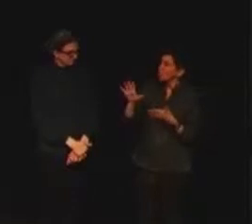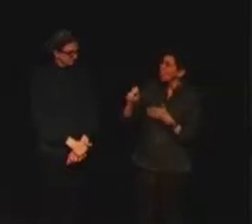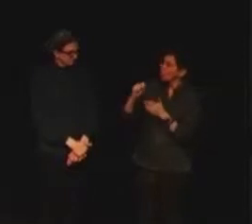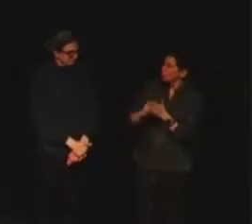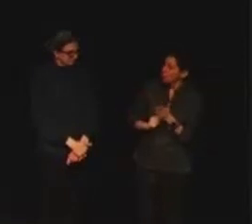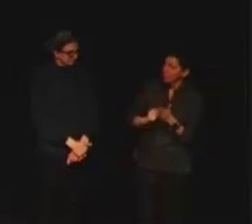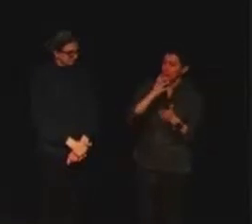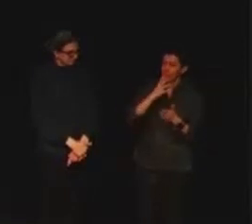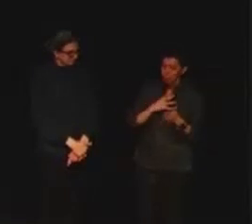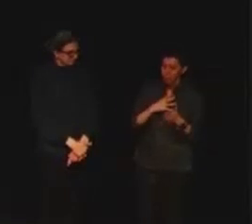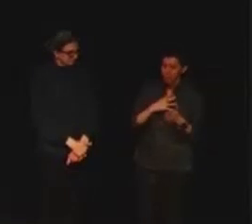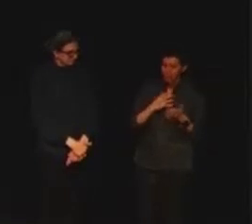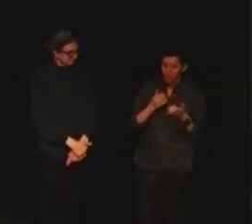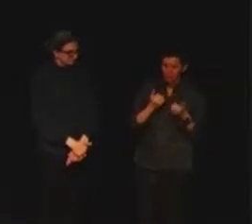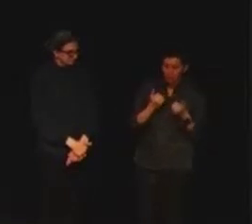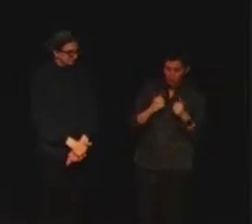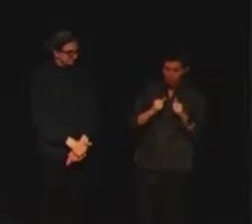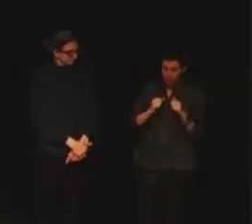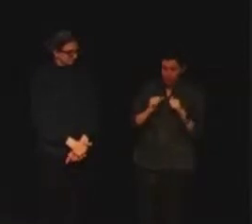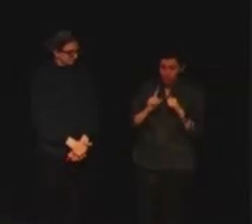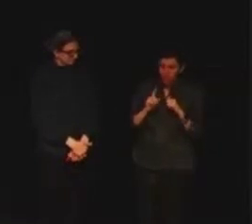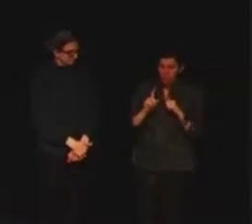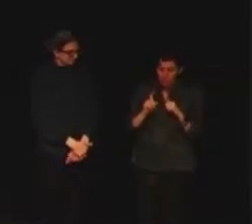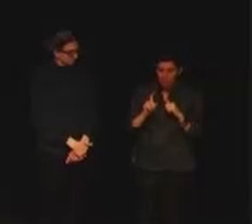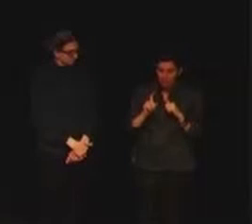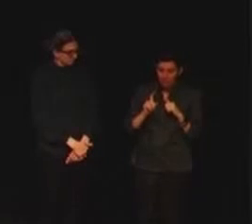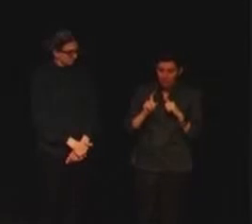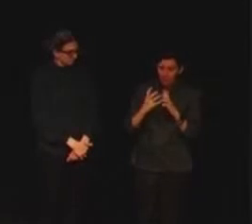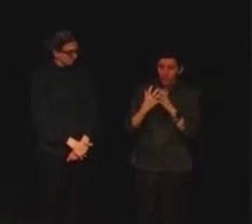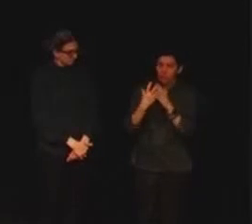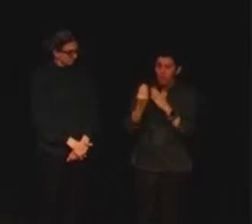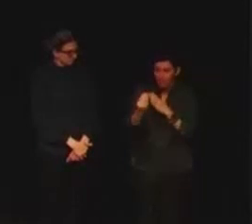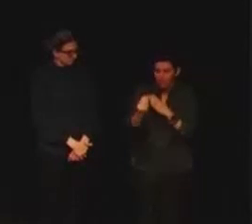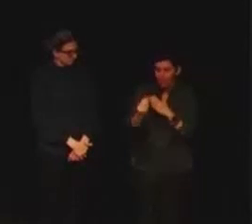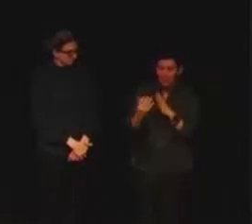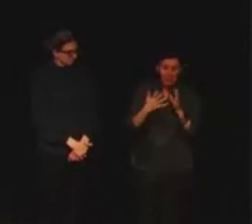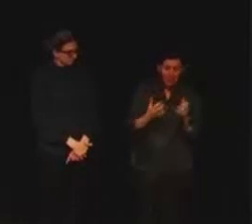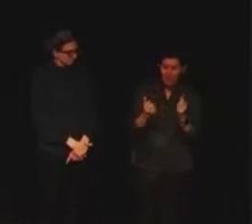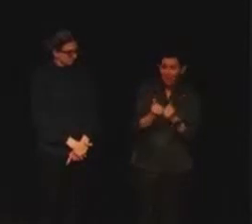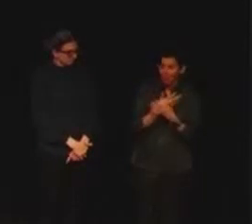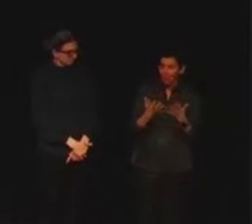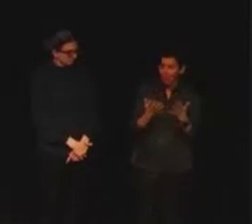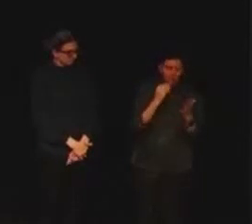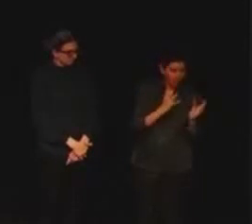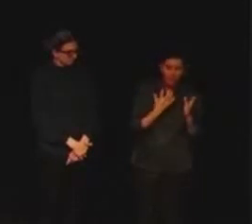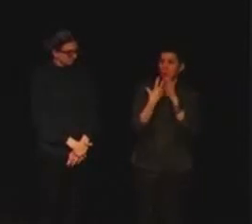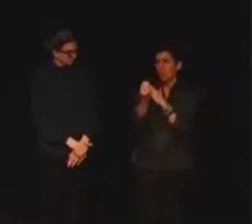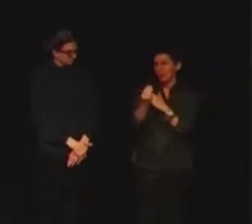woman walking out into the dark, leaving all of that looming stuff behind. So yeah, it was a very fun